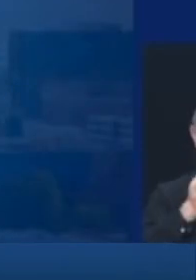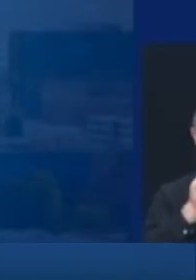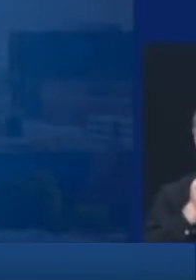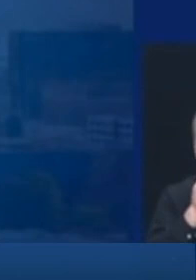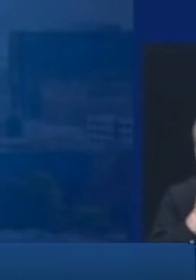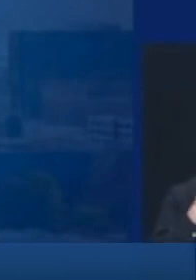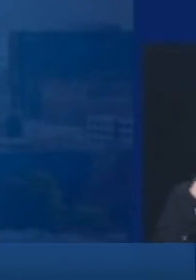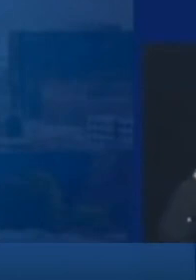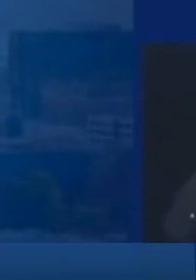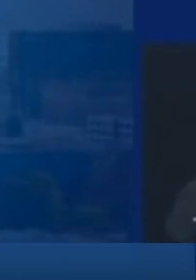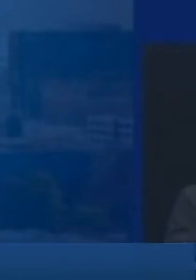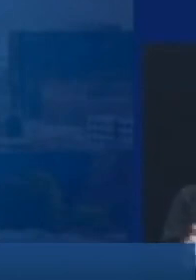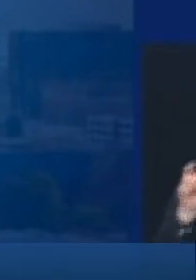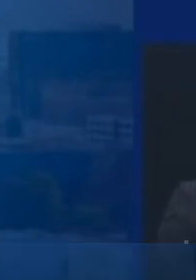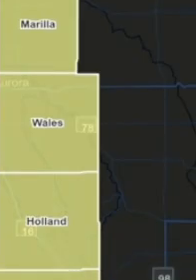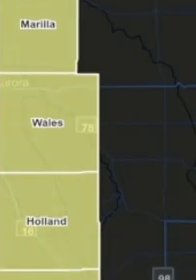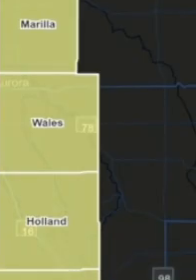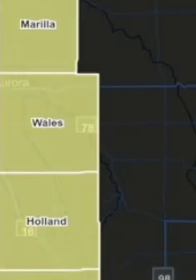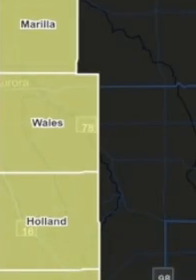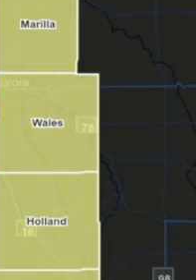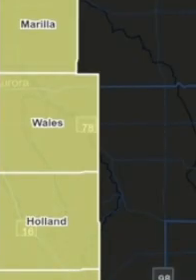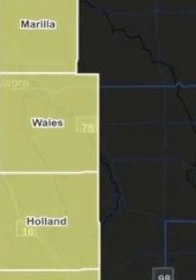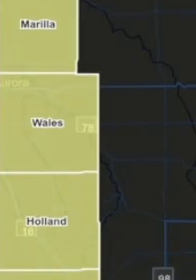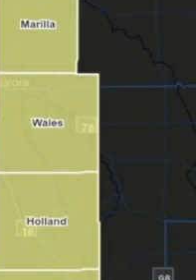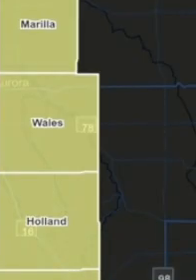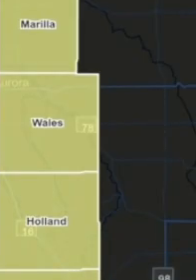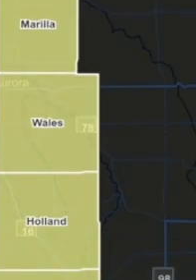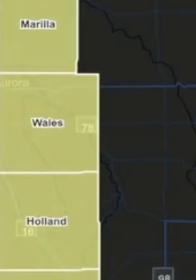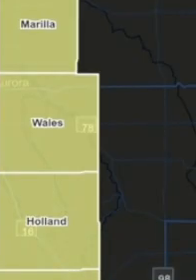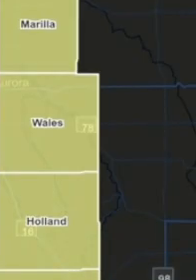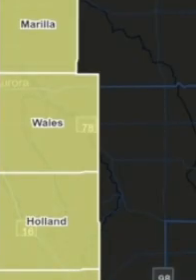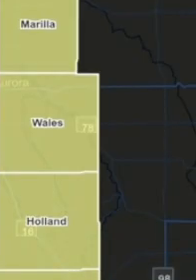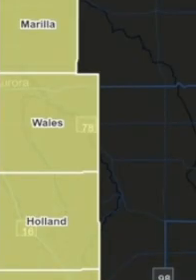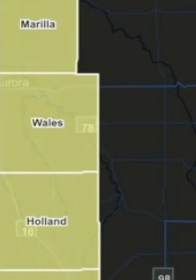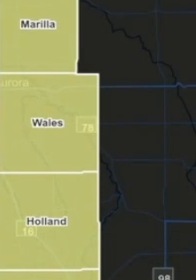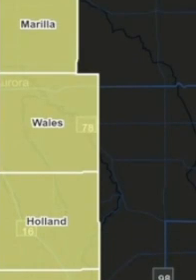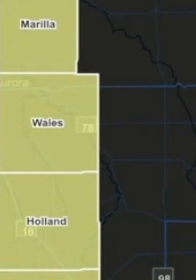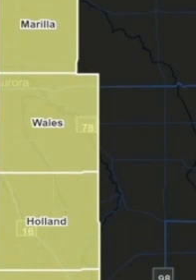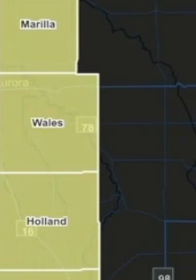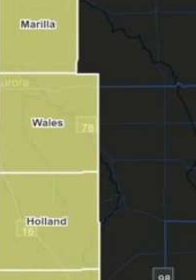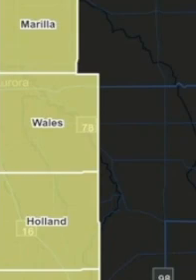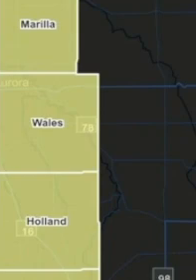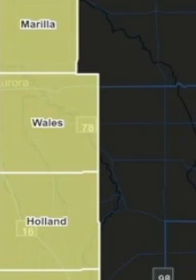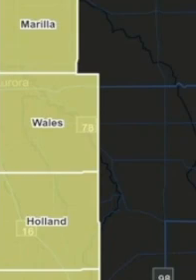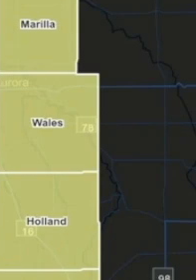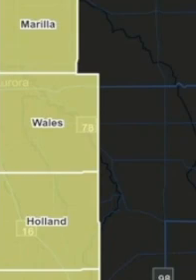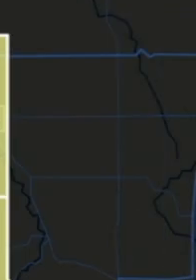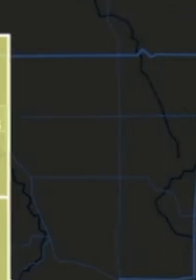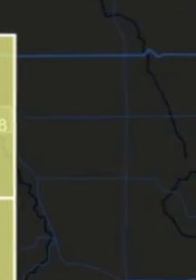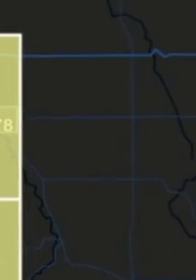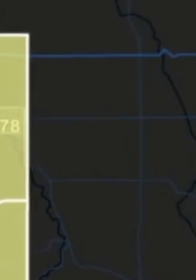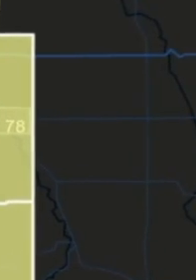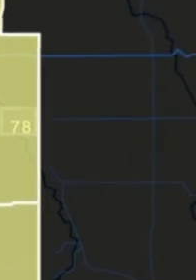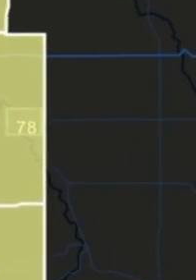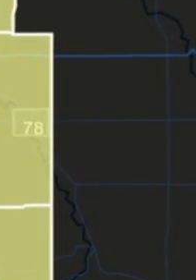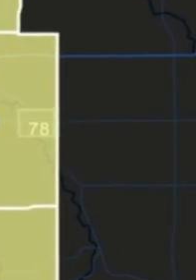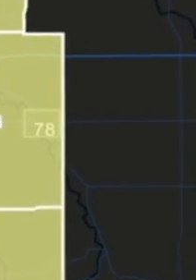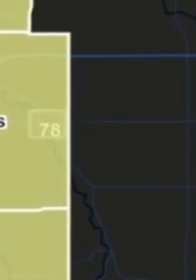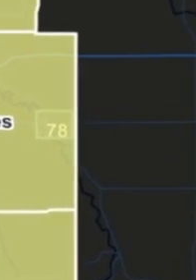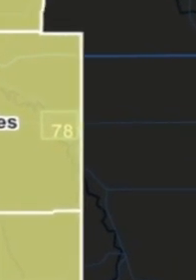of Erie County an orange zone. Western New York had a 5.1% 7-day average positive rate, with